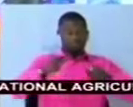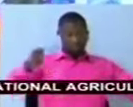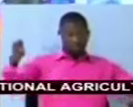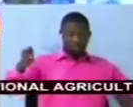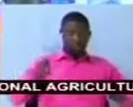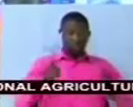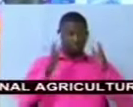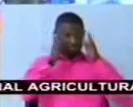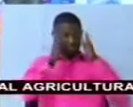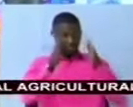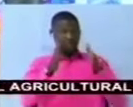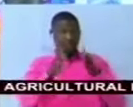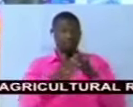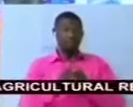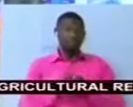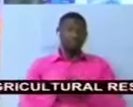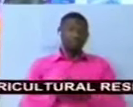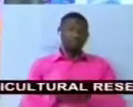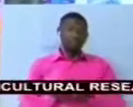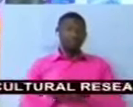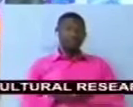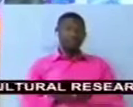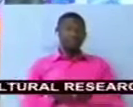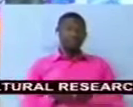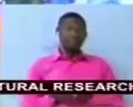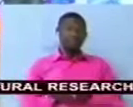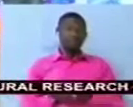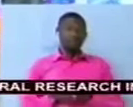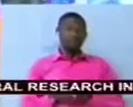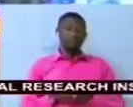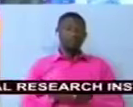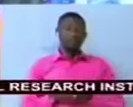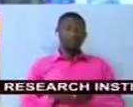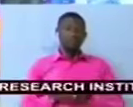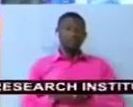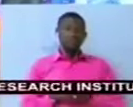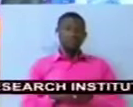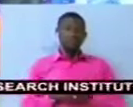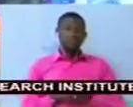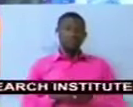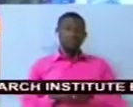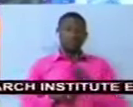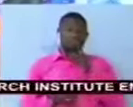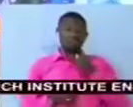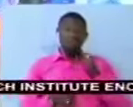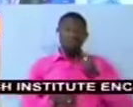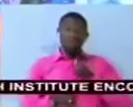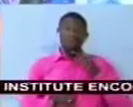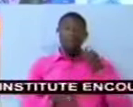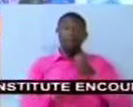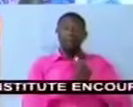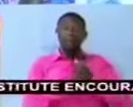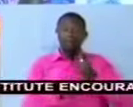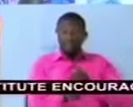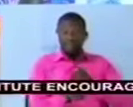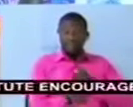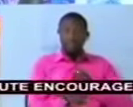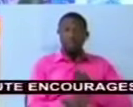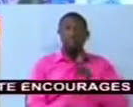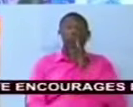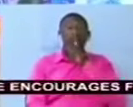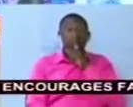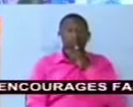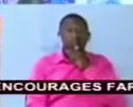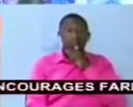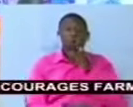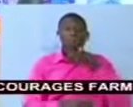And he was threatening. Di len won ne li ngeena def ni nopi len ngeen stop ko mba ma doli len. And he was terrifying them